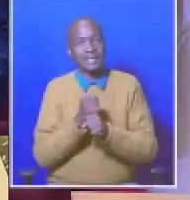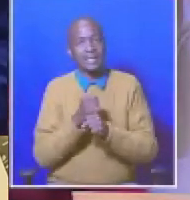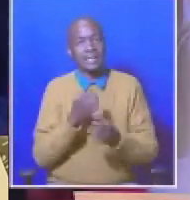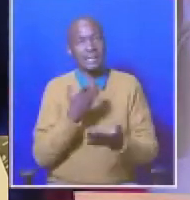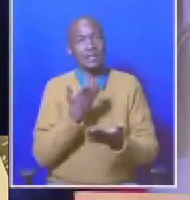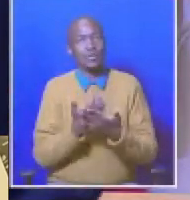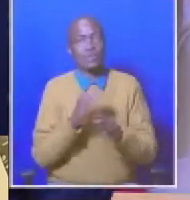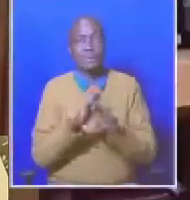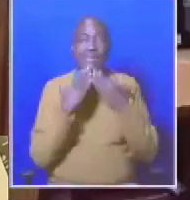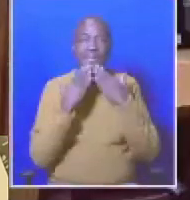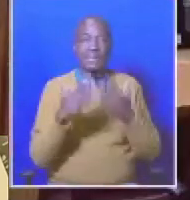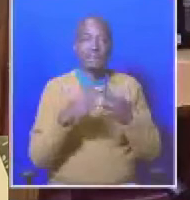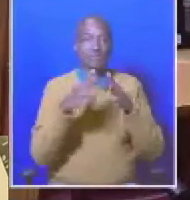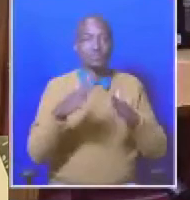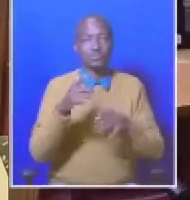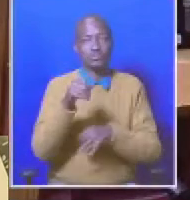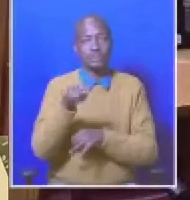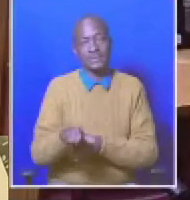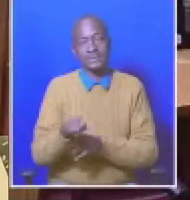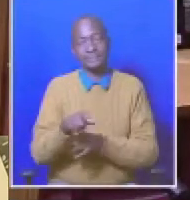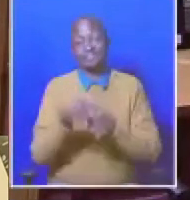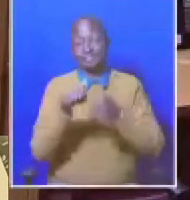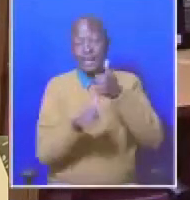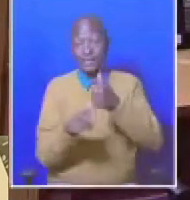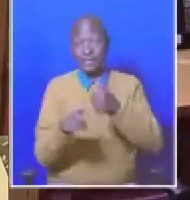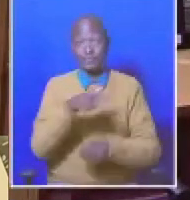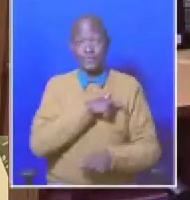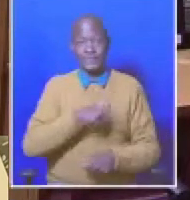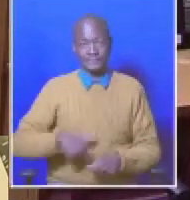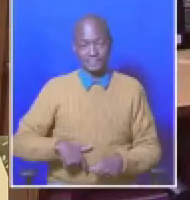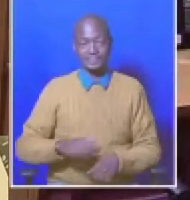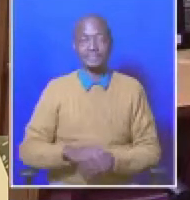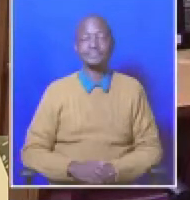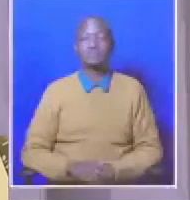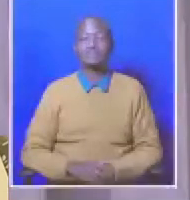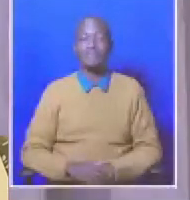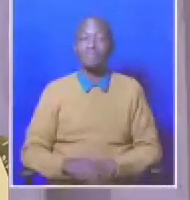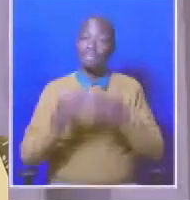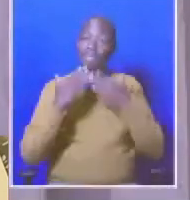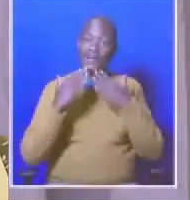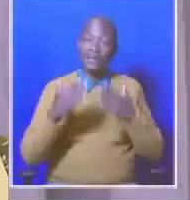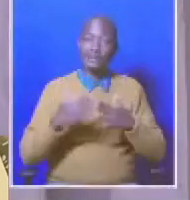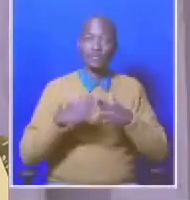Chair. Deputy President. Thank you very much,